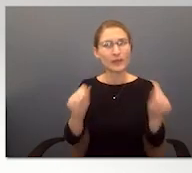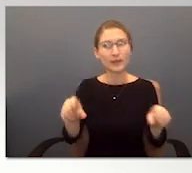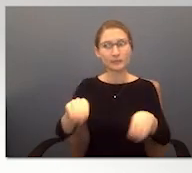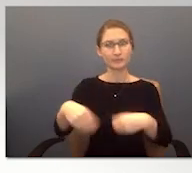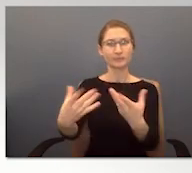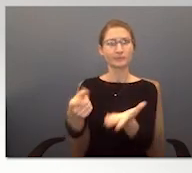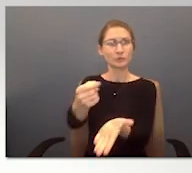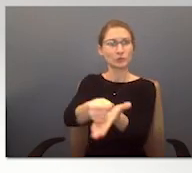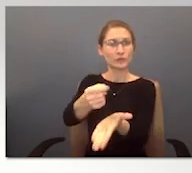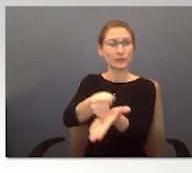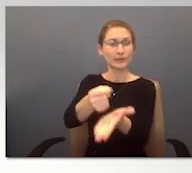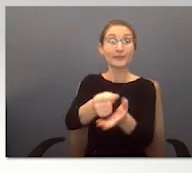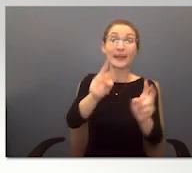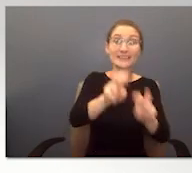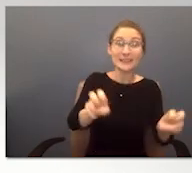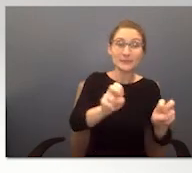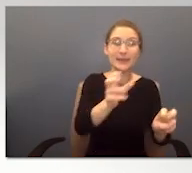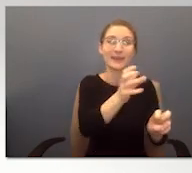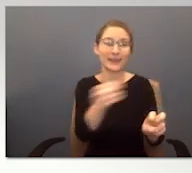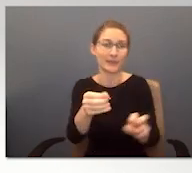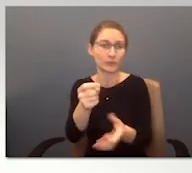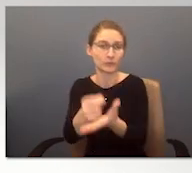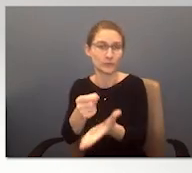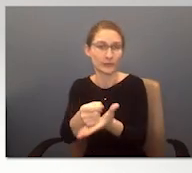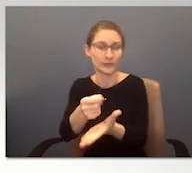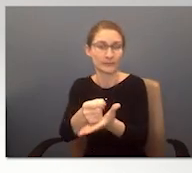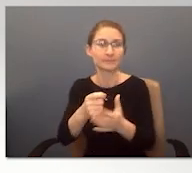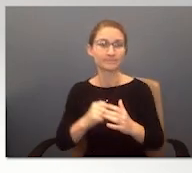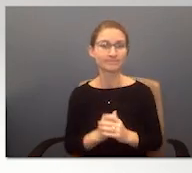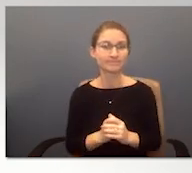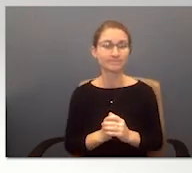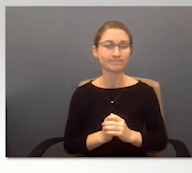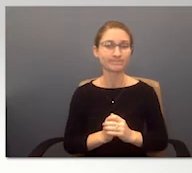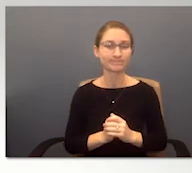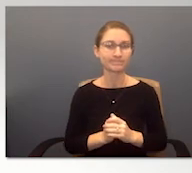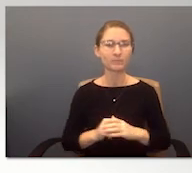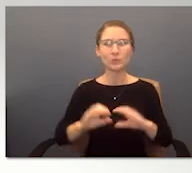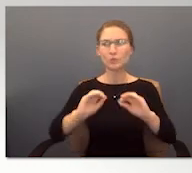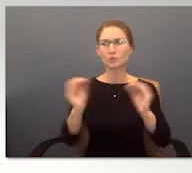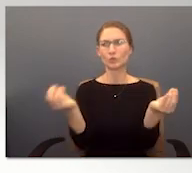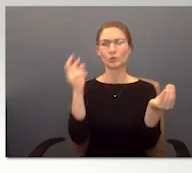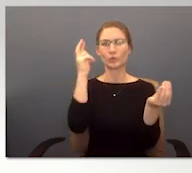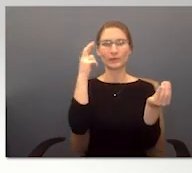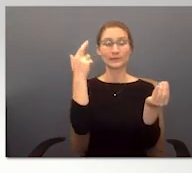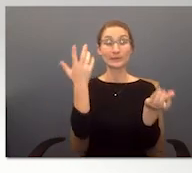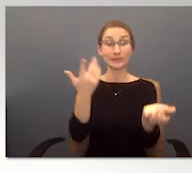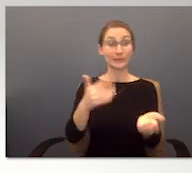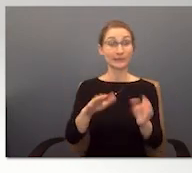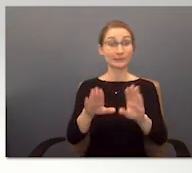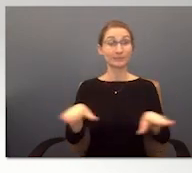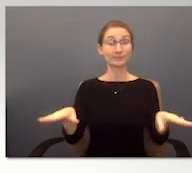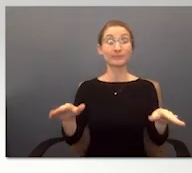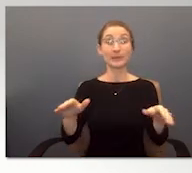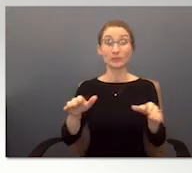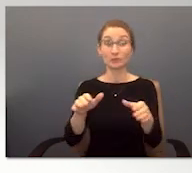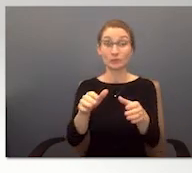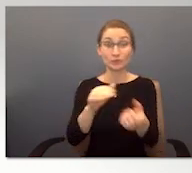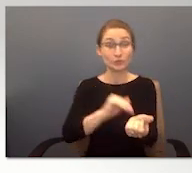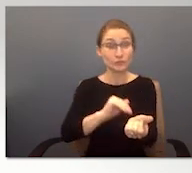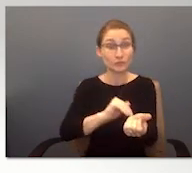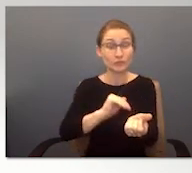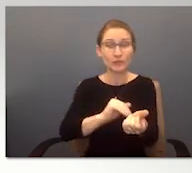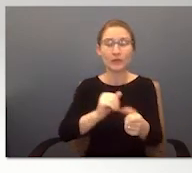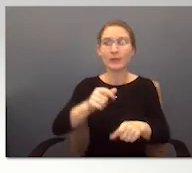health treatment, assessment and treatment. No reason why, you know, a well-trained pediatrician, family